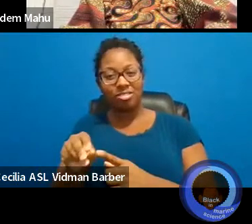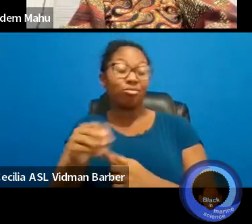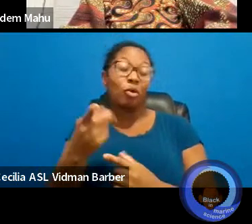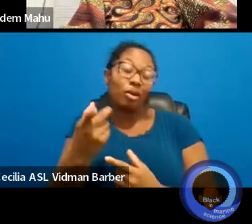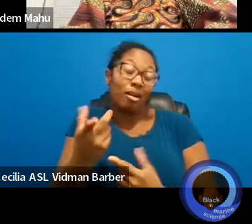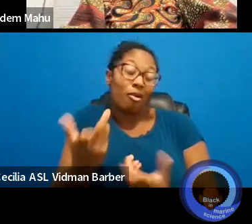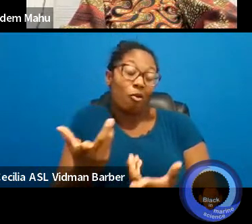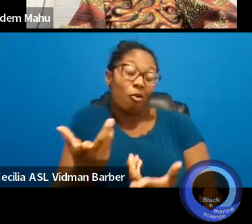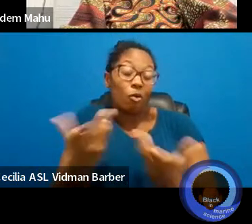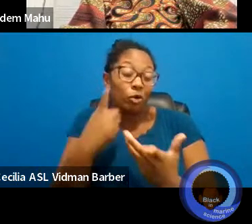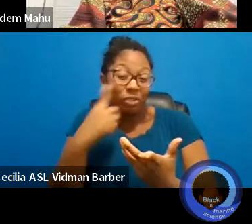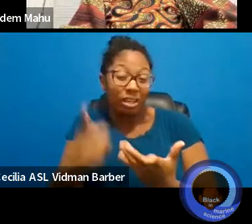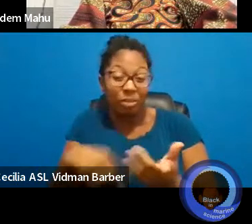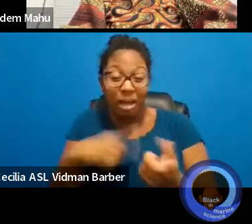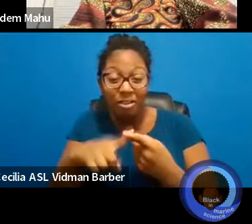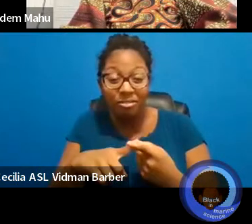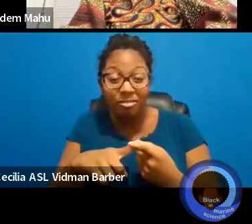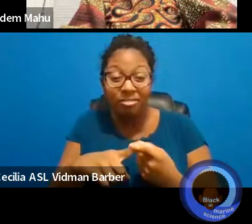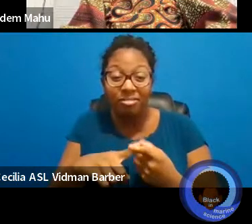with Cameroon.